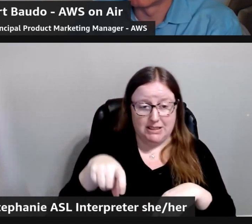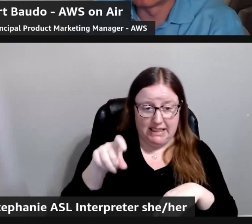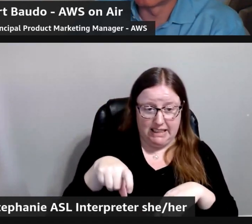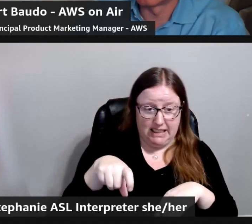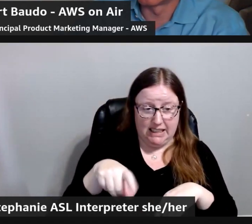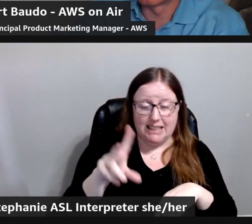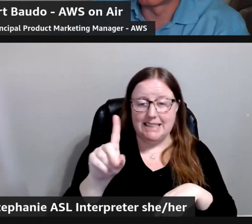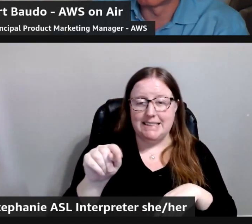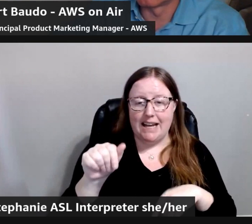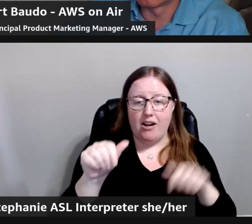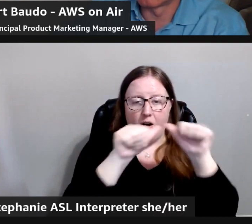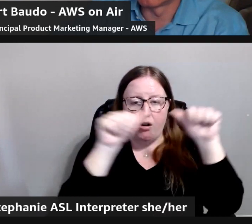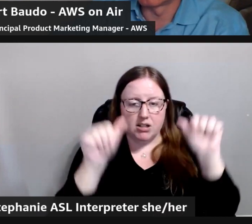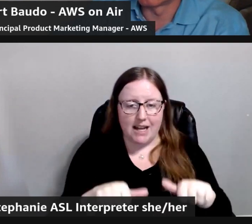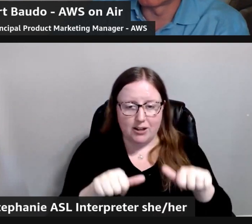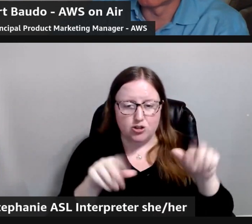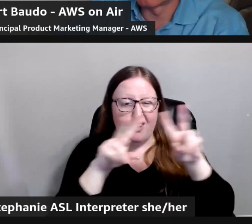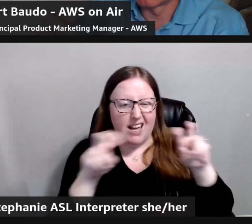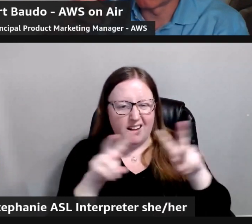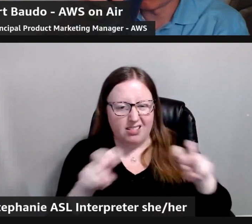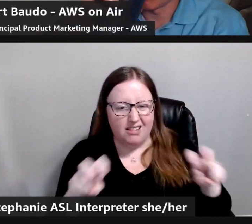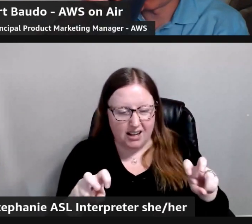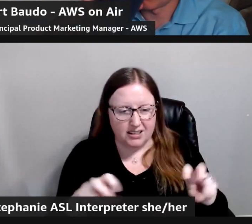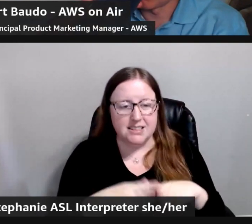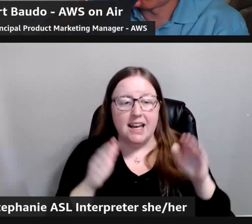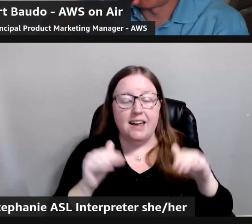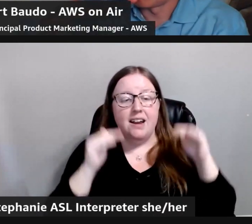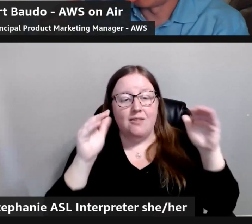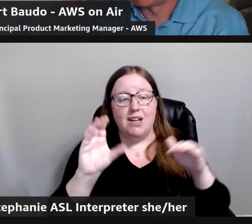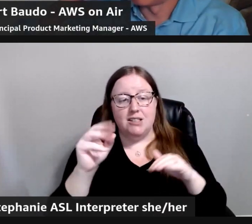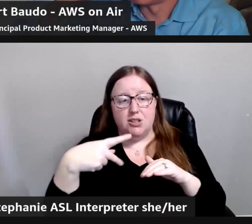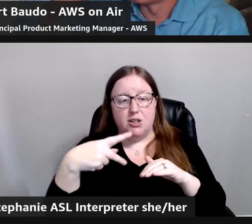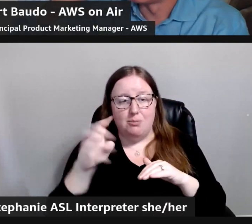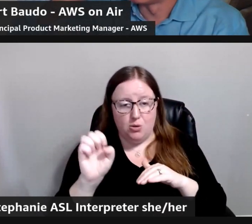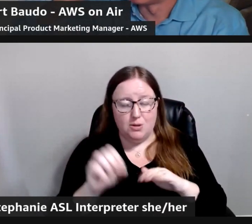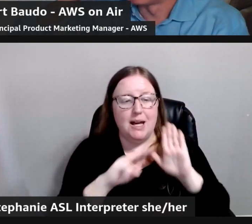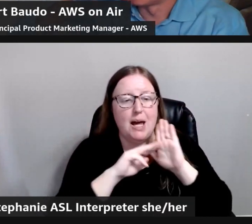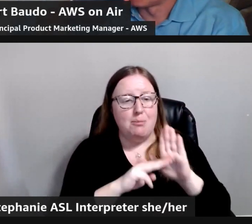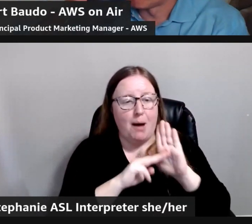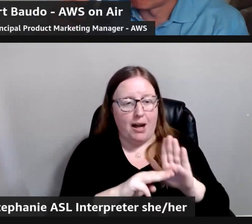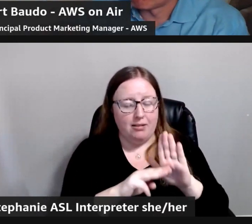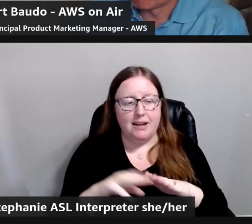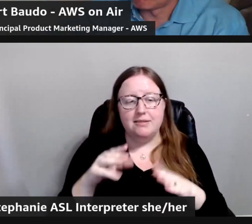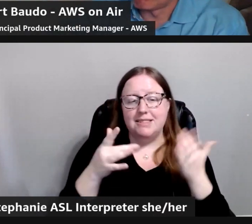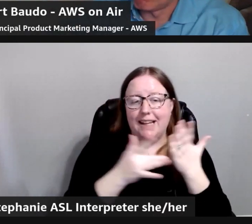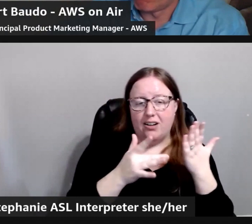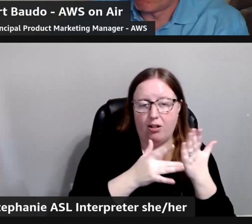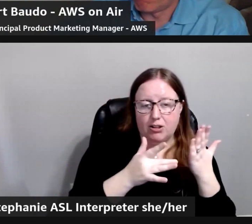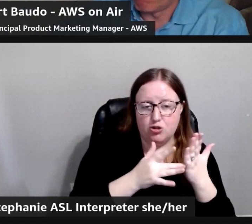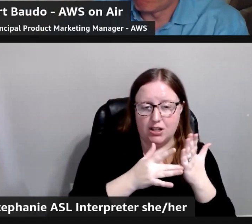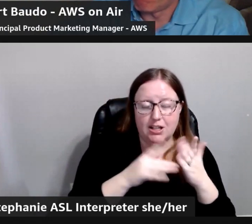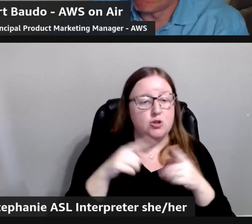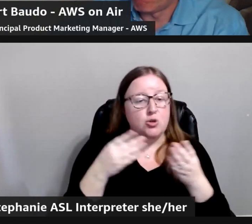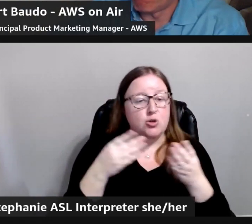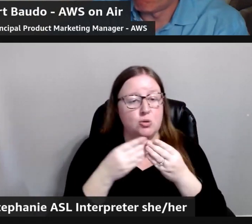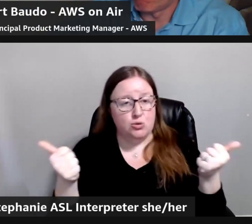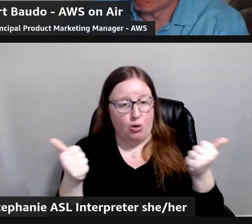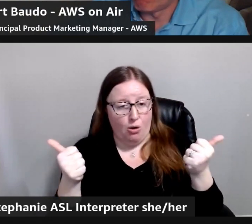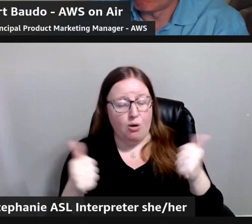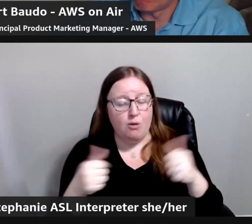data architectures, data analytics, and advanced compute, particularly modeling and simulation technologies, to solve